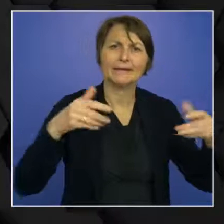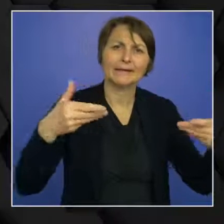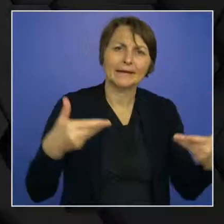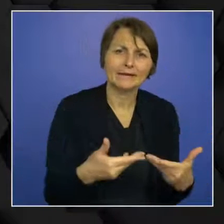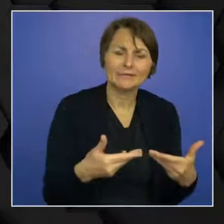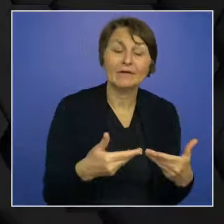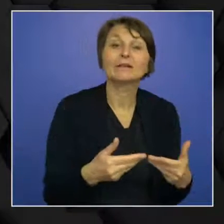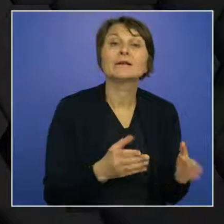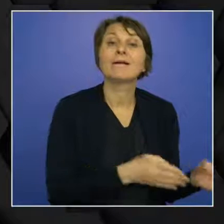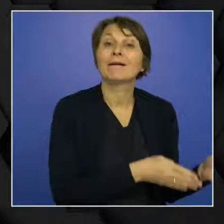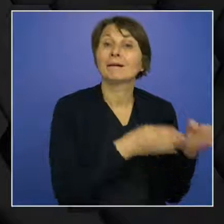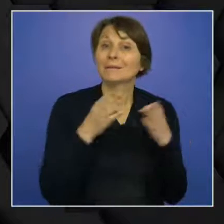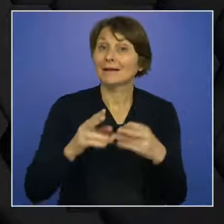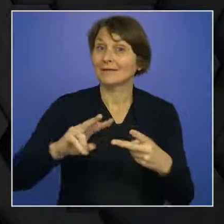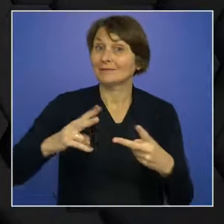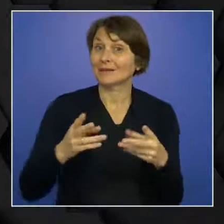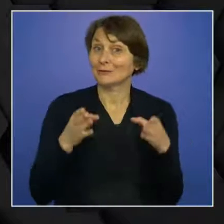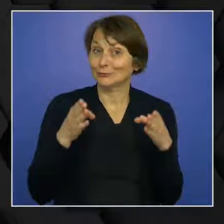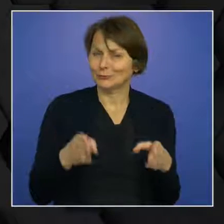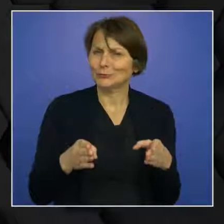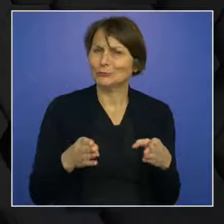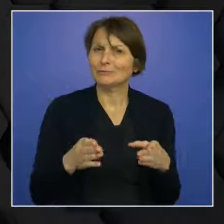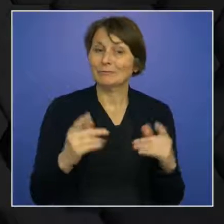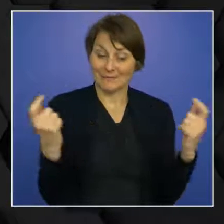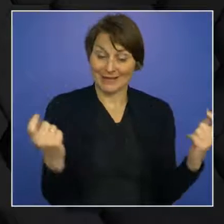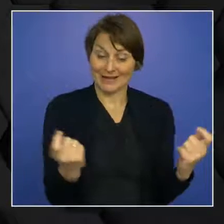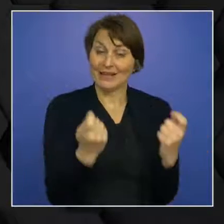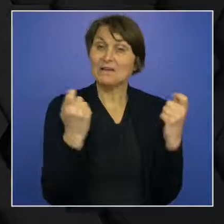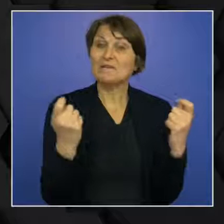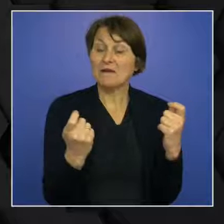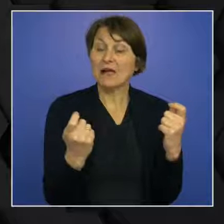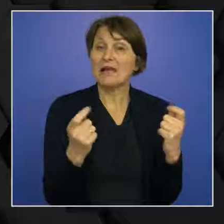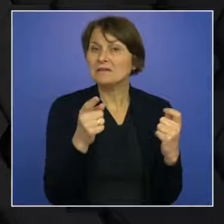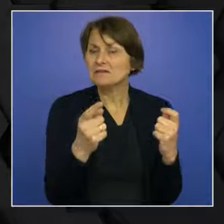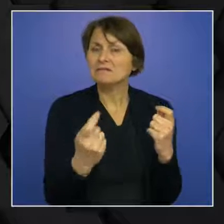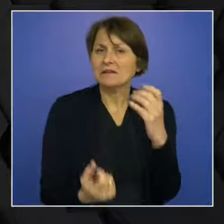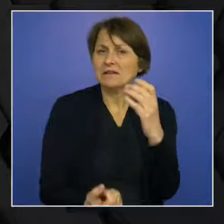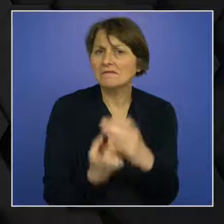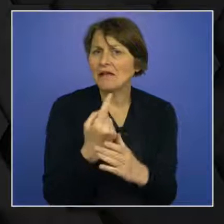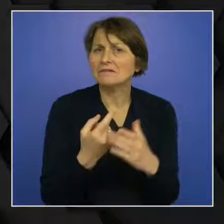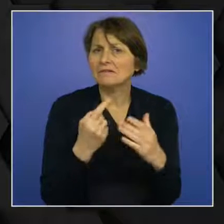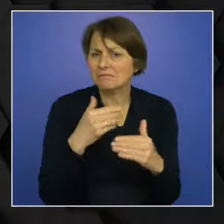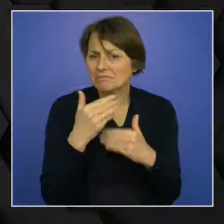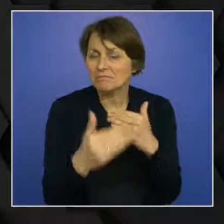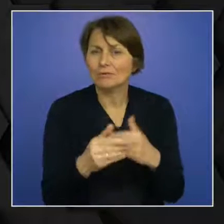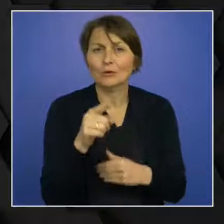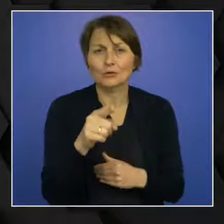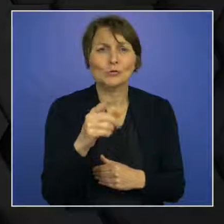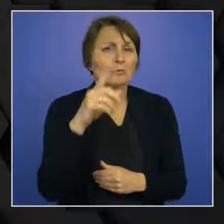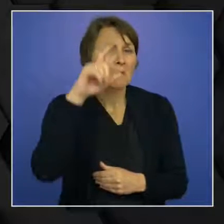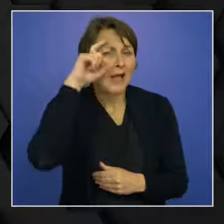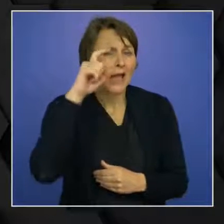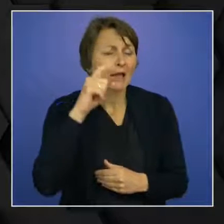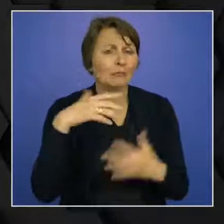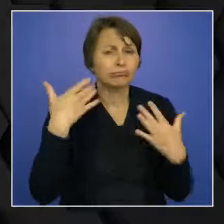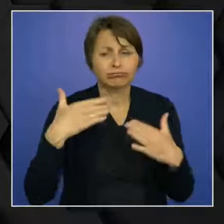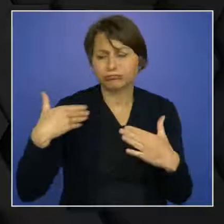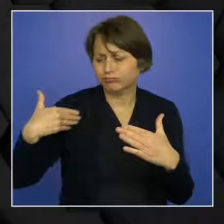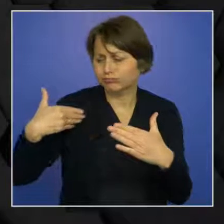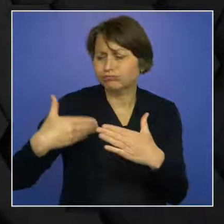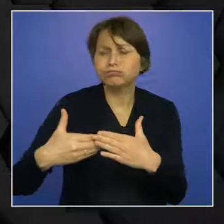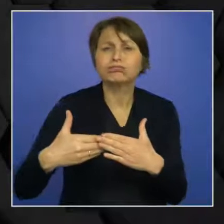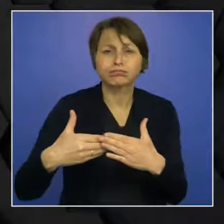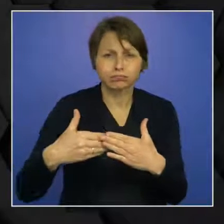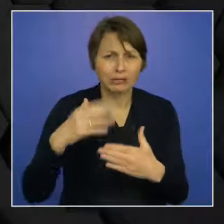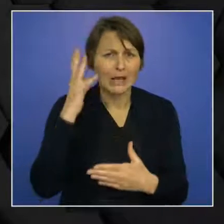during the event? Henk, tell us a little bit about, you have a ton of experience putting on these online events, especially for people